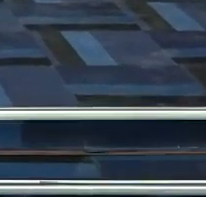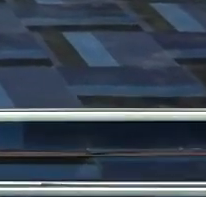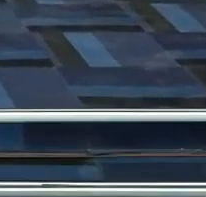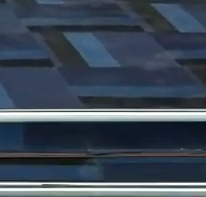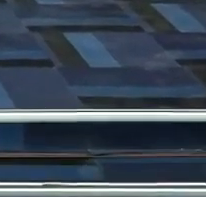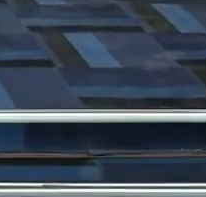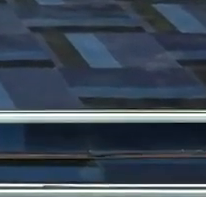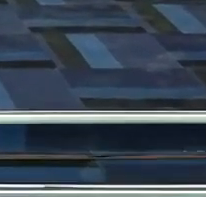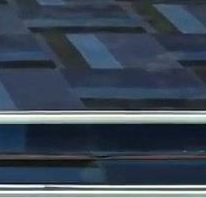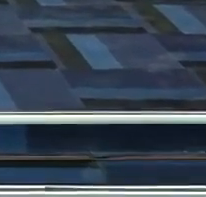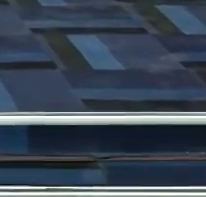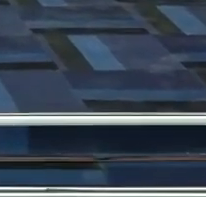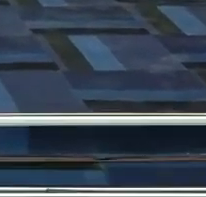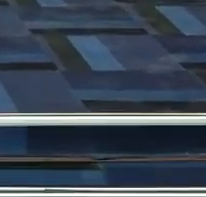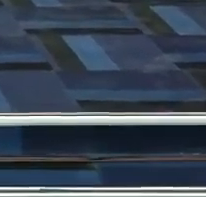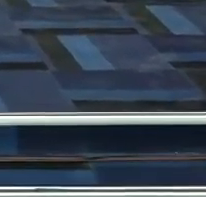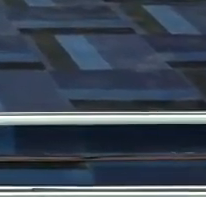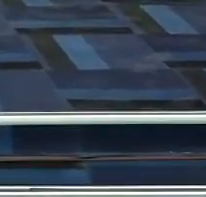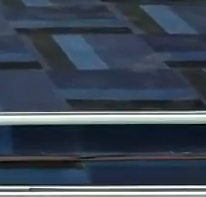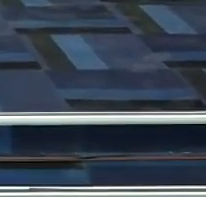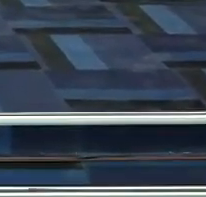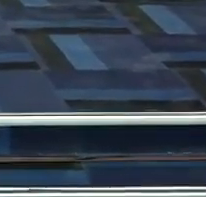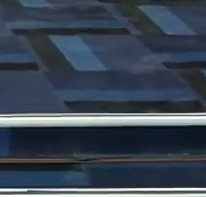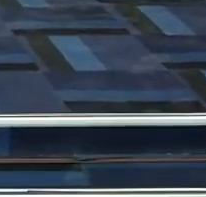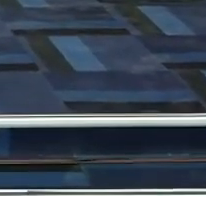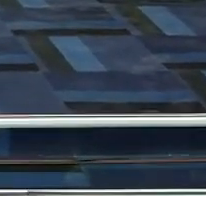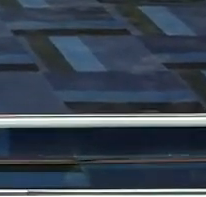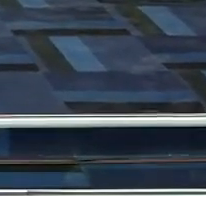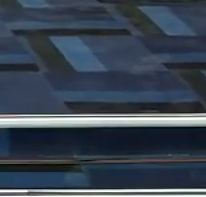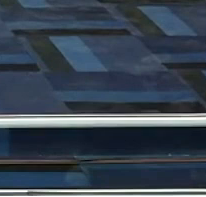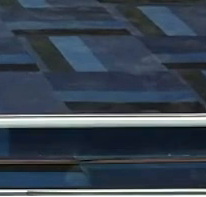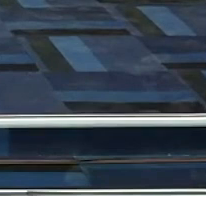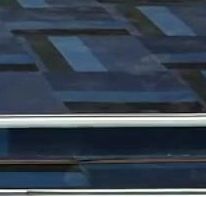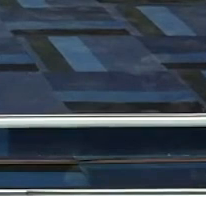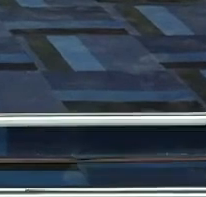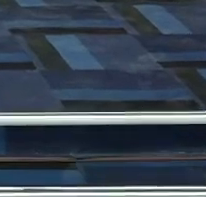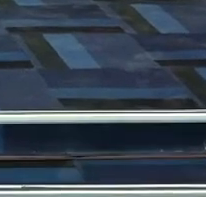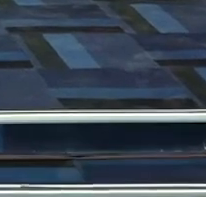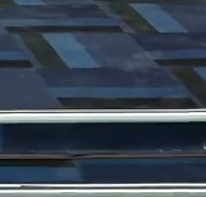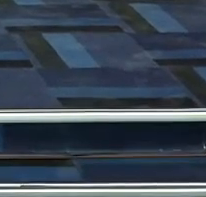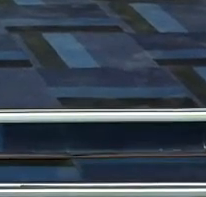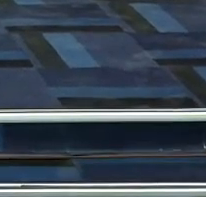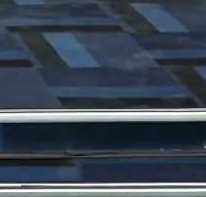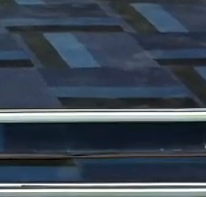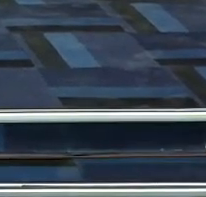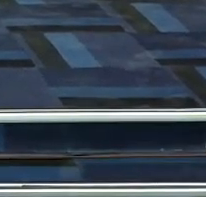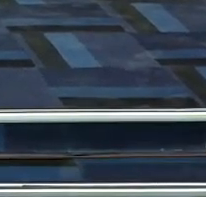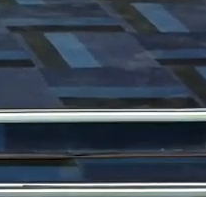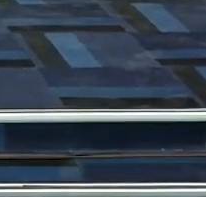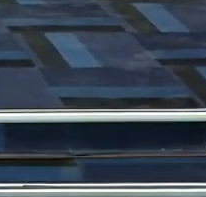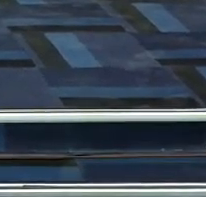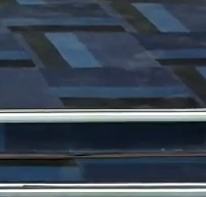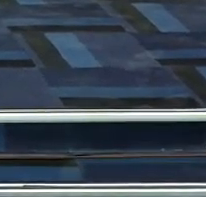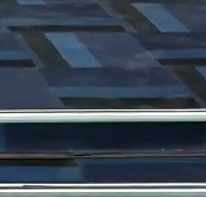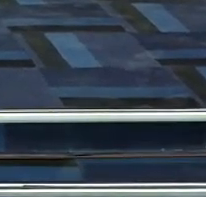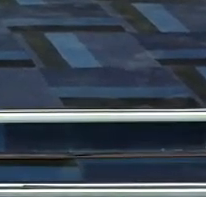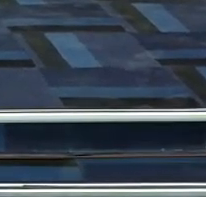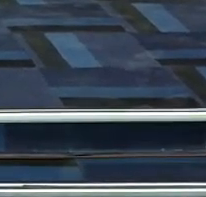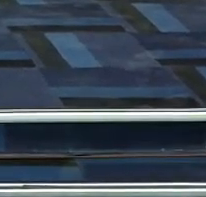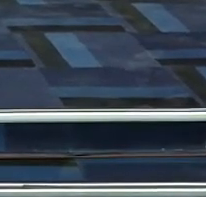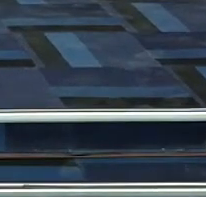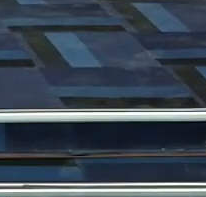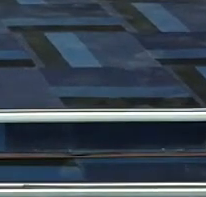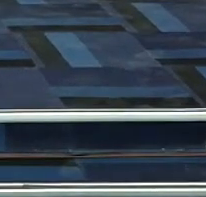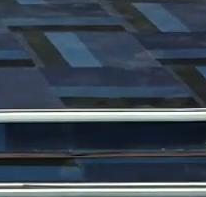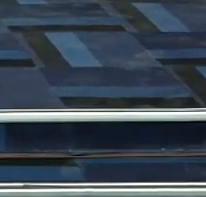as husbands and wives. What do you say? You see, the month of July is necessary because 2 days from